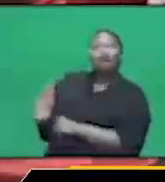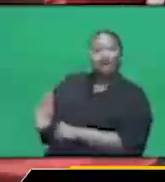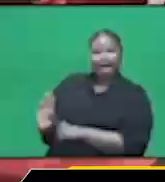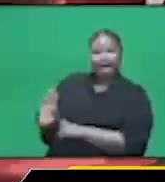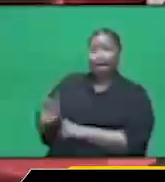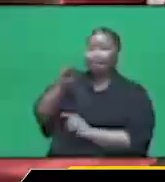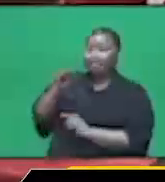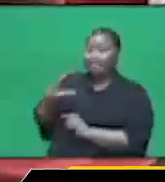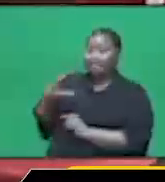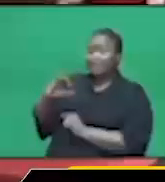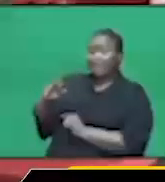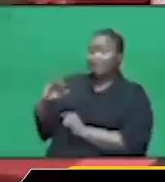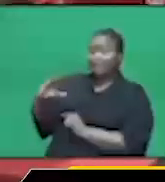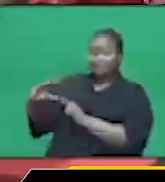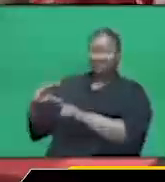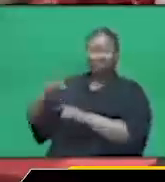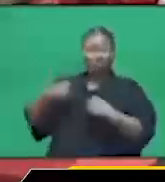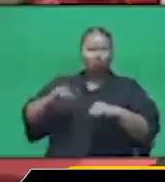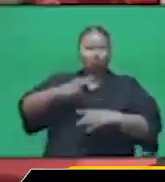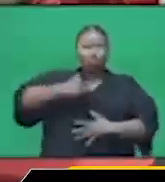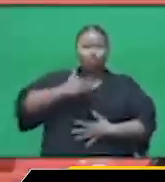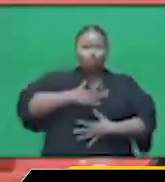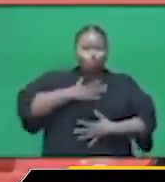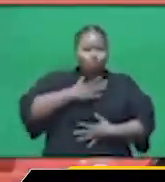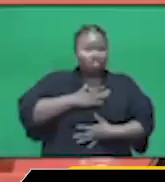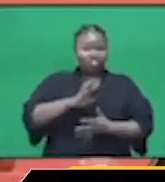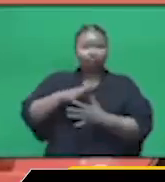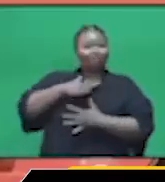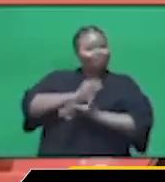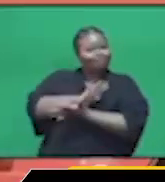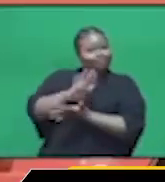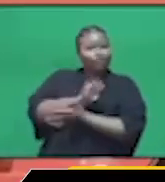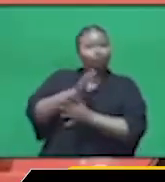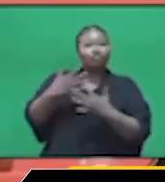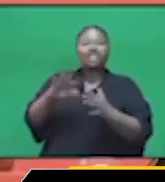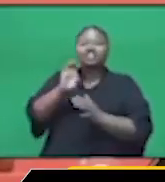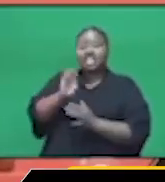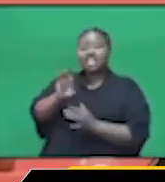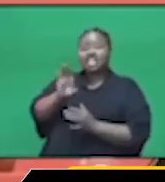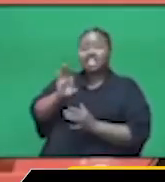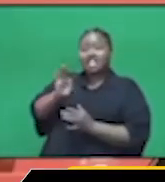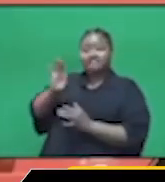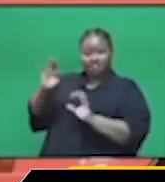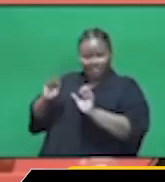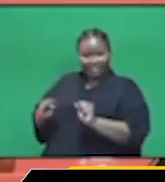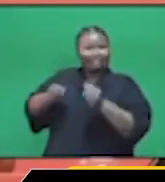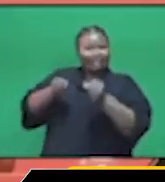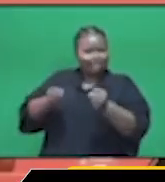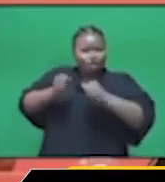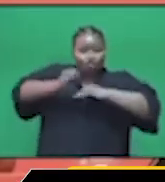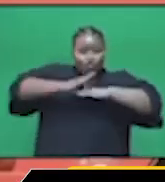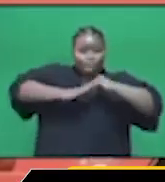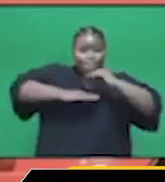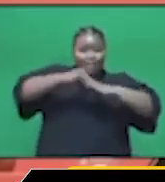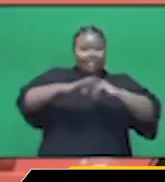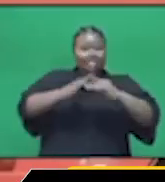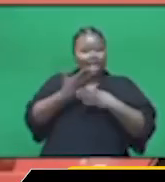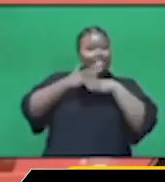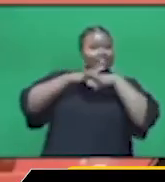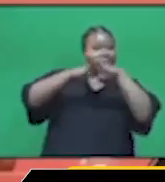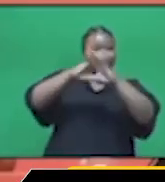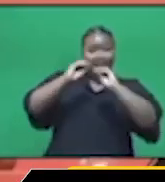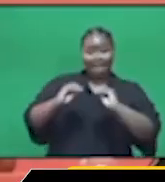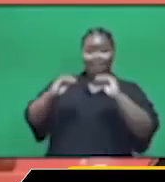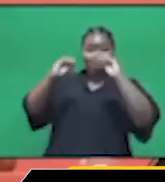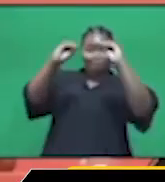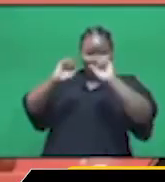Commander-in-Chief, we wish the EFF strength as it seeks to rebuild, defend, and advance the